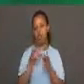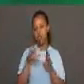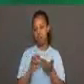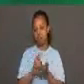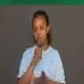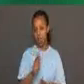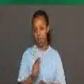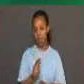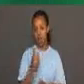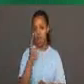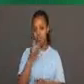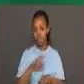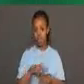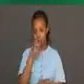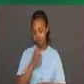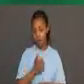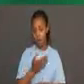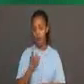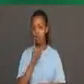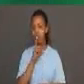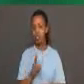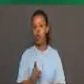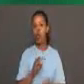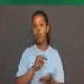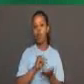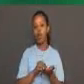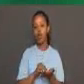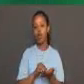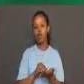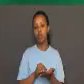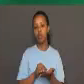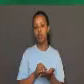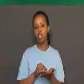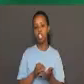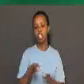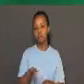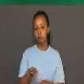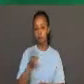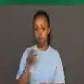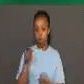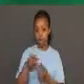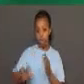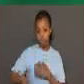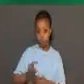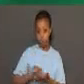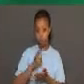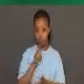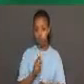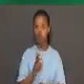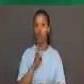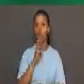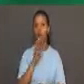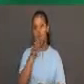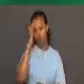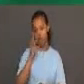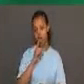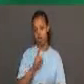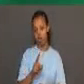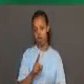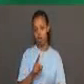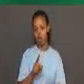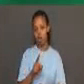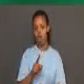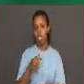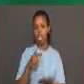It was once believed that minerals were only taken into plants with water that